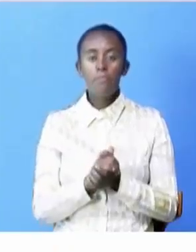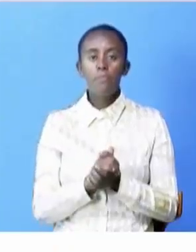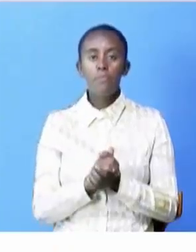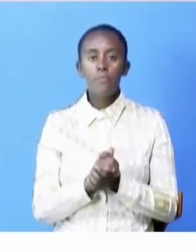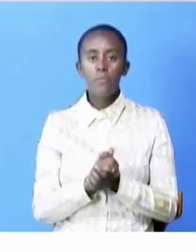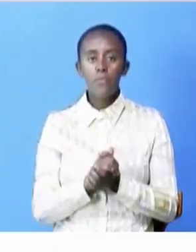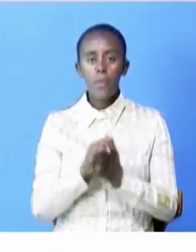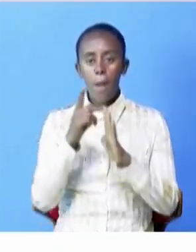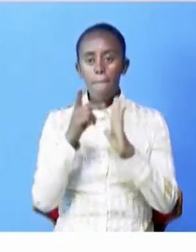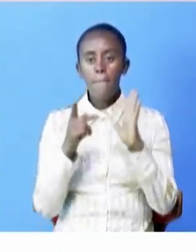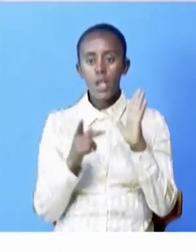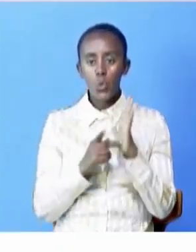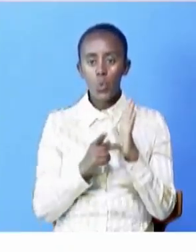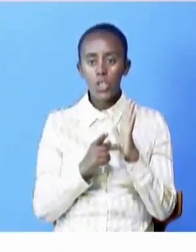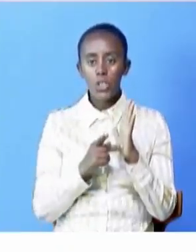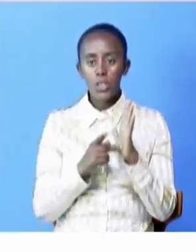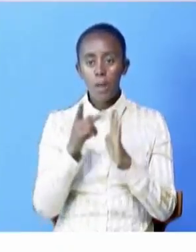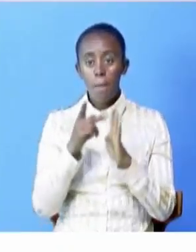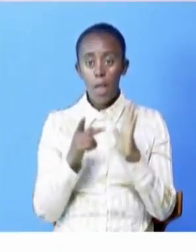A punctuation